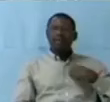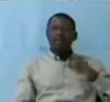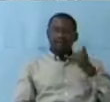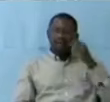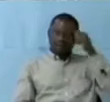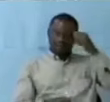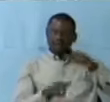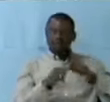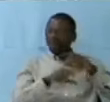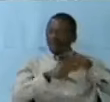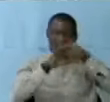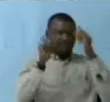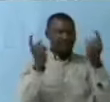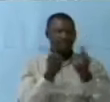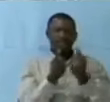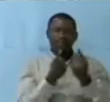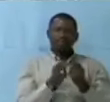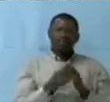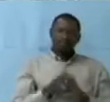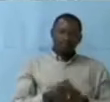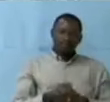everything.